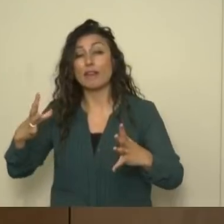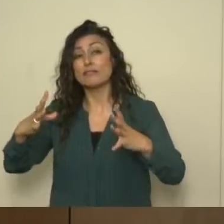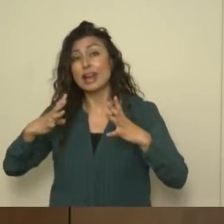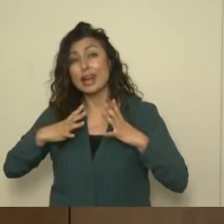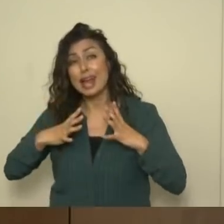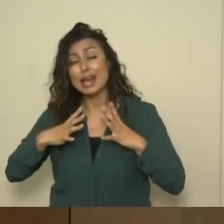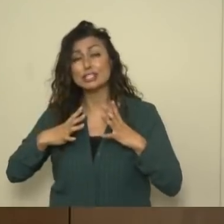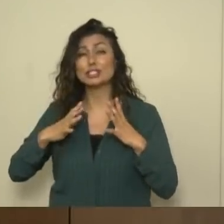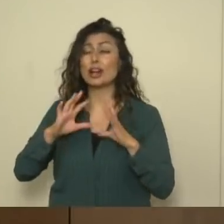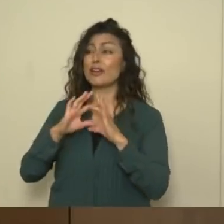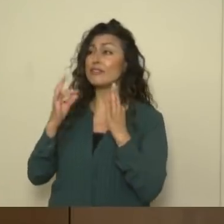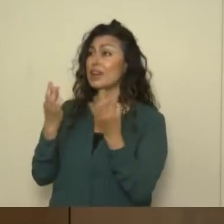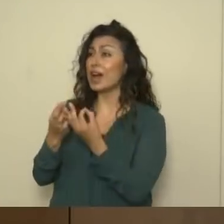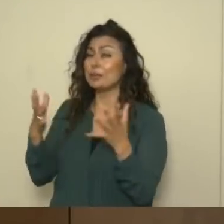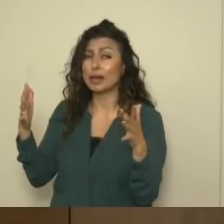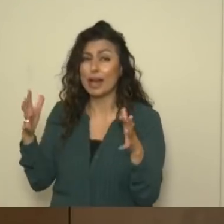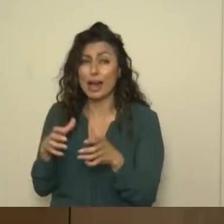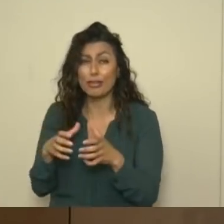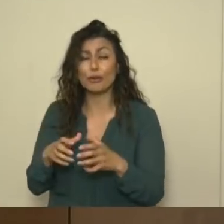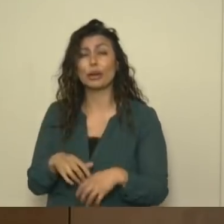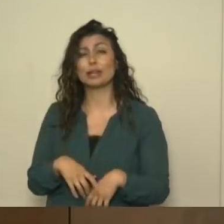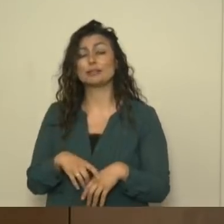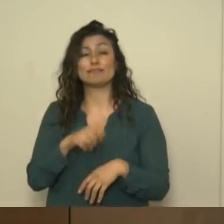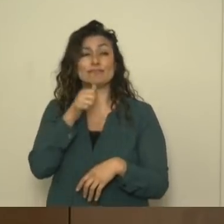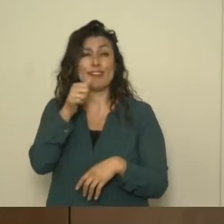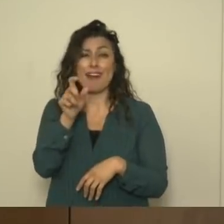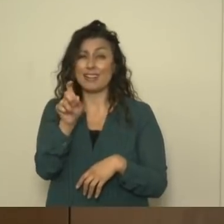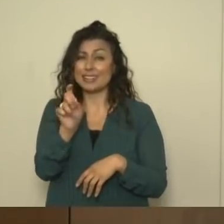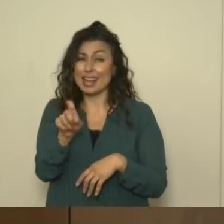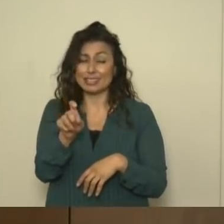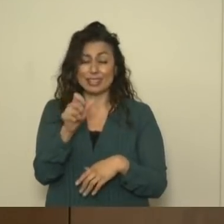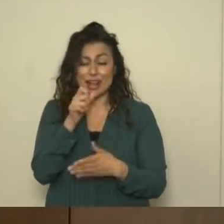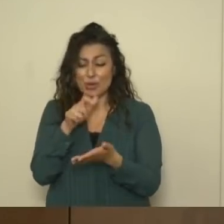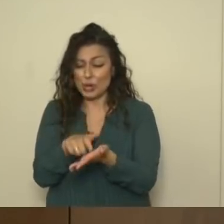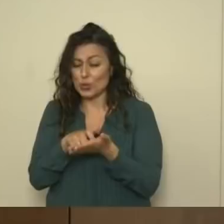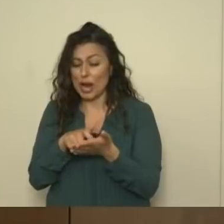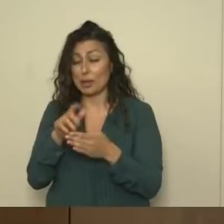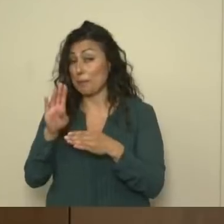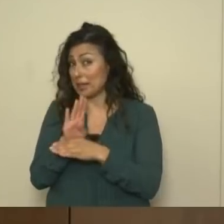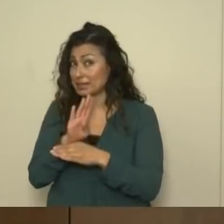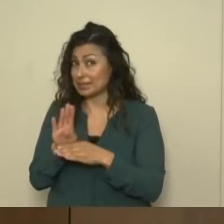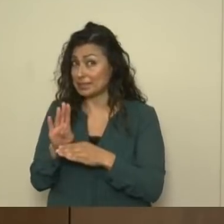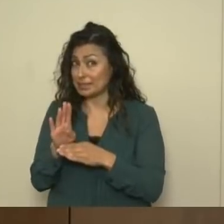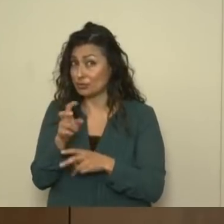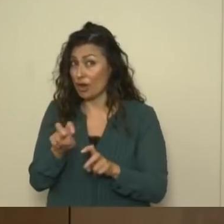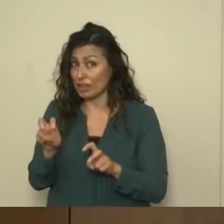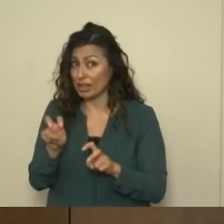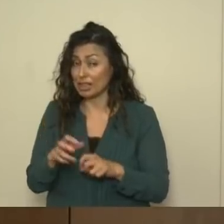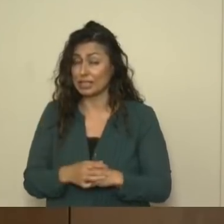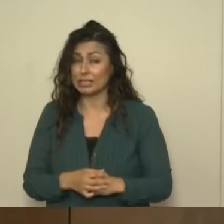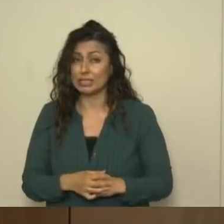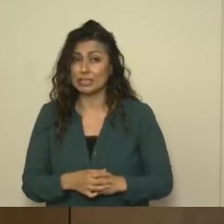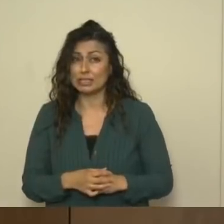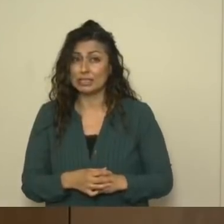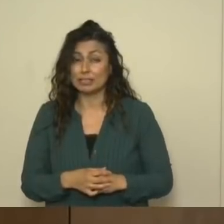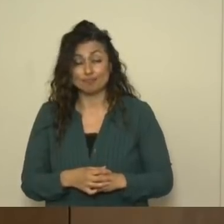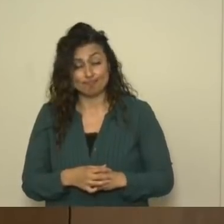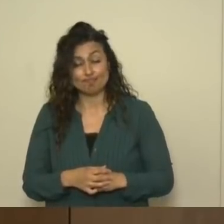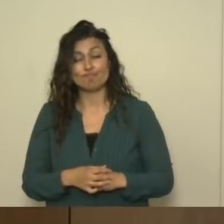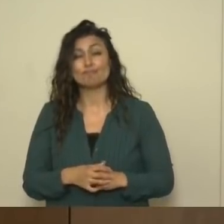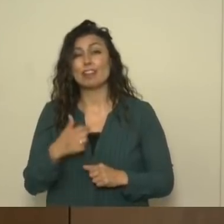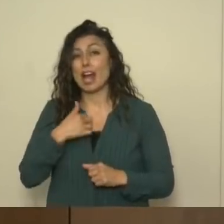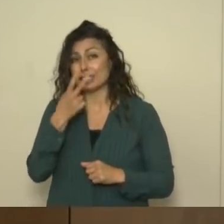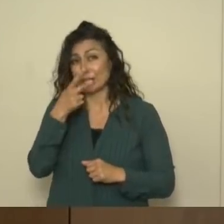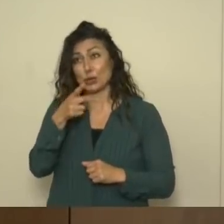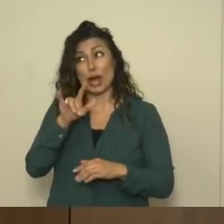Vacations, family gatherings, unnecessary, unrequired business travel. I can see you at